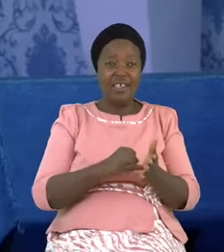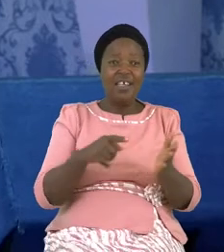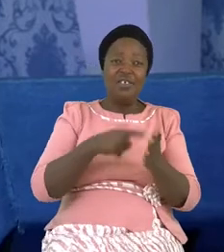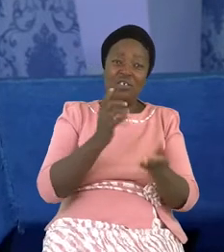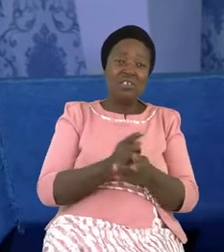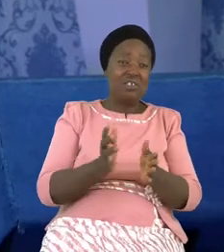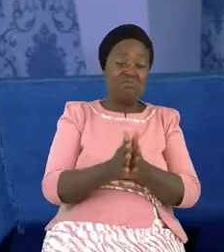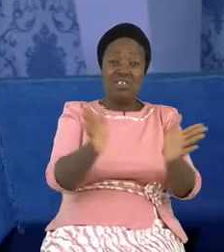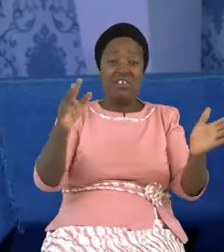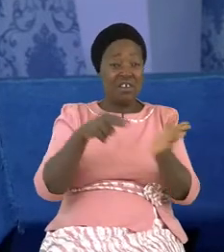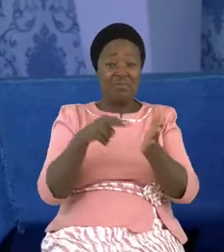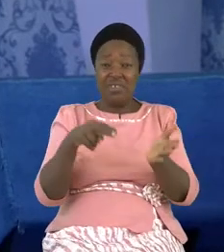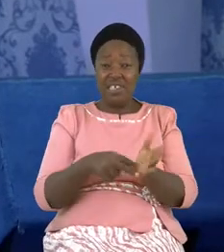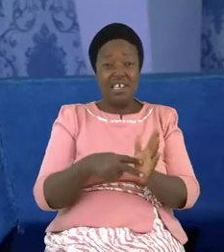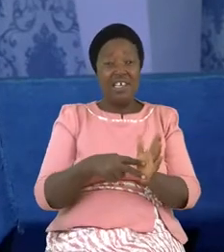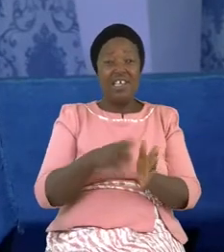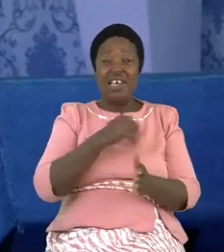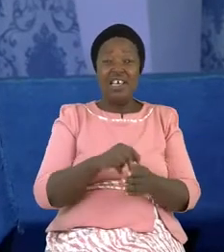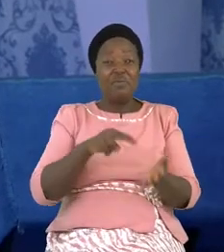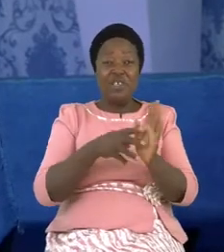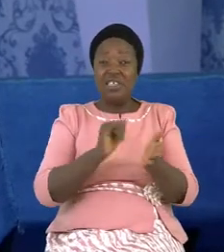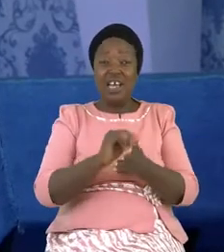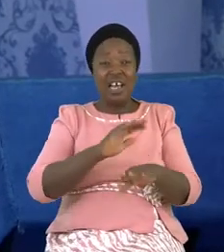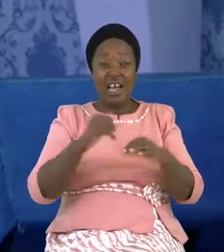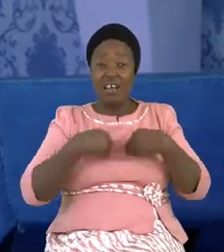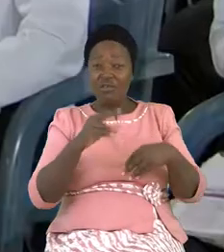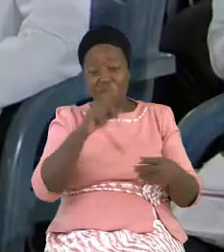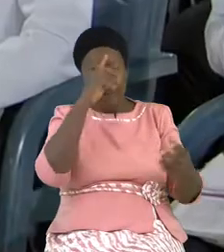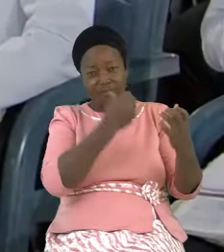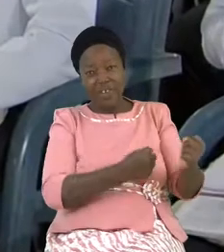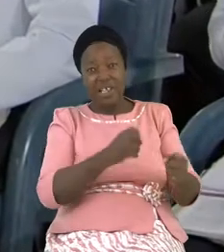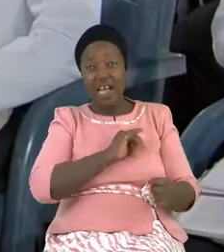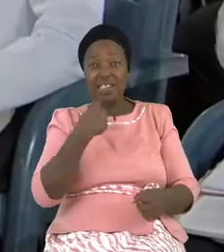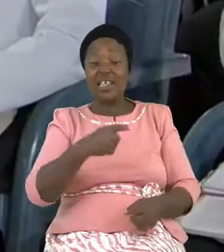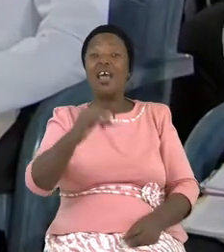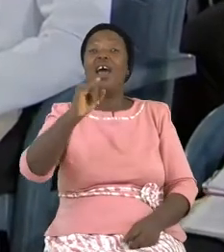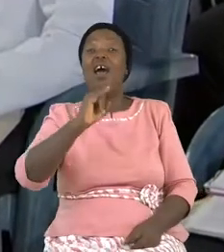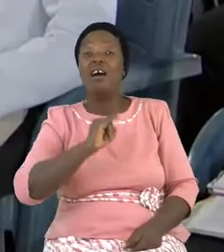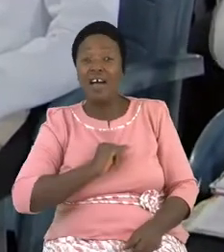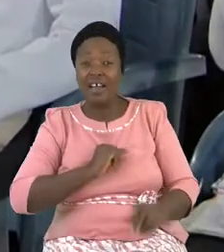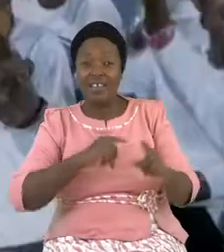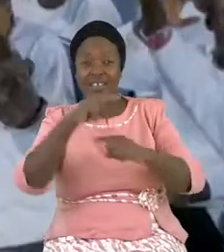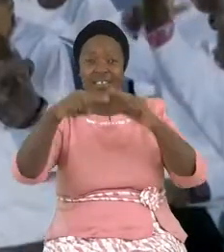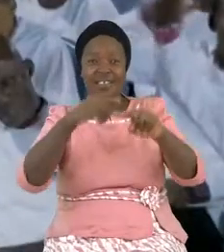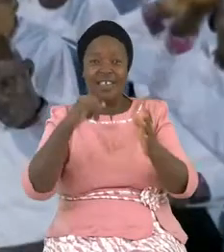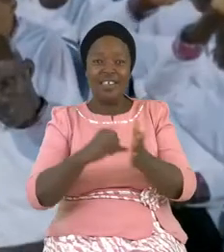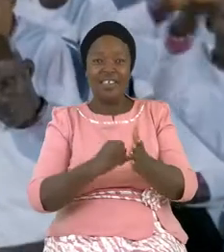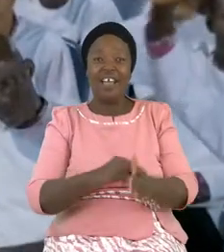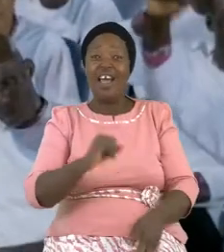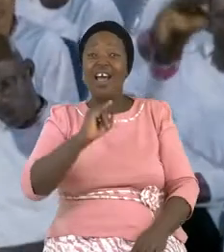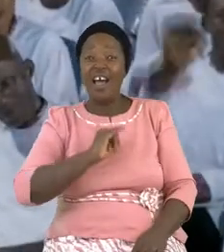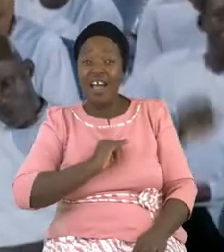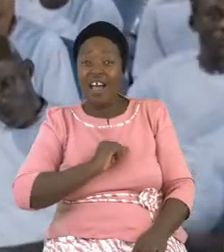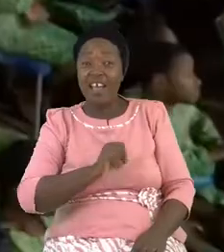we that has no face, I say, I am more than a